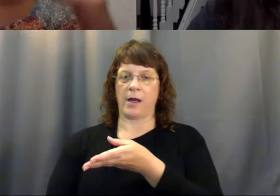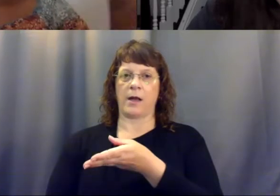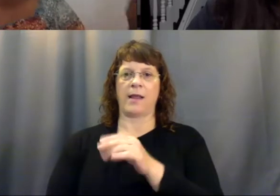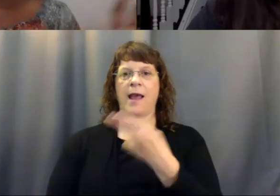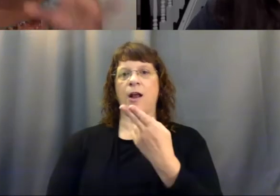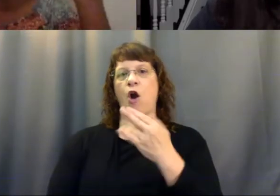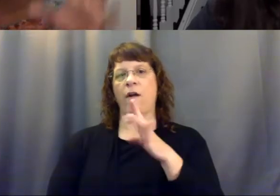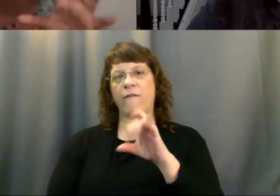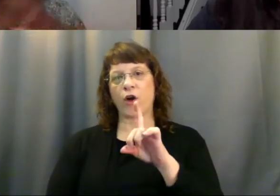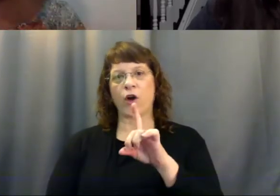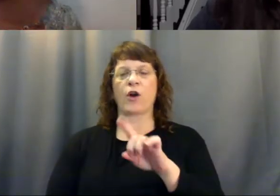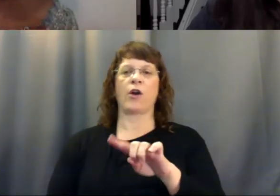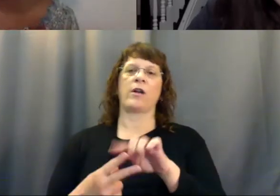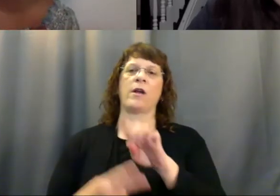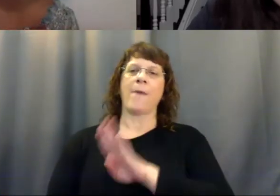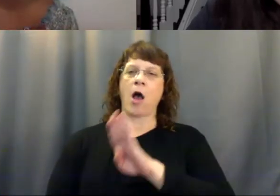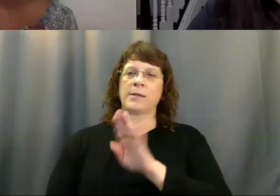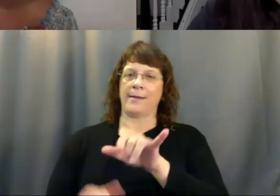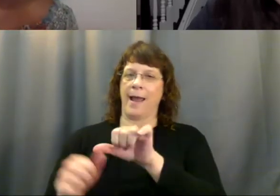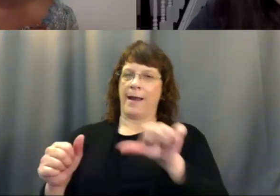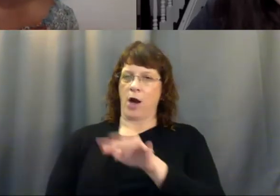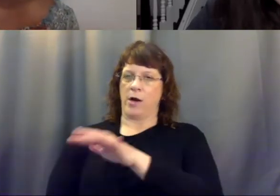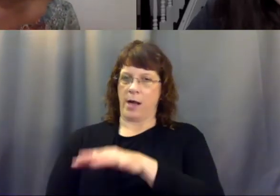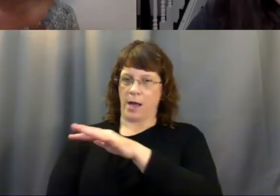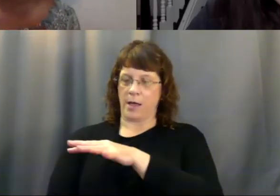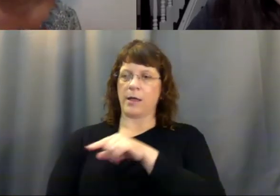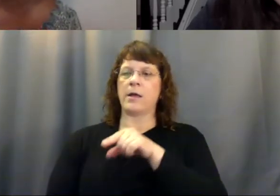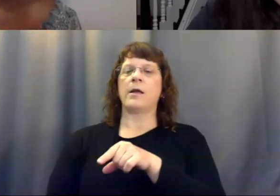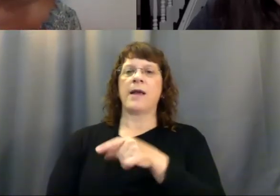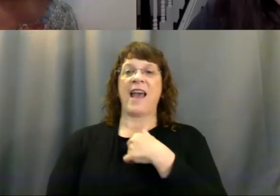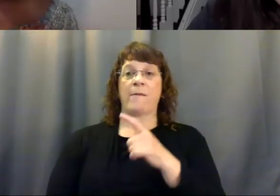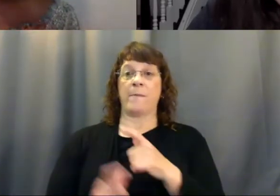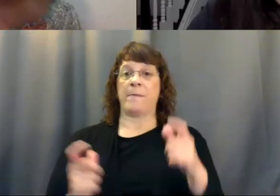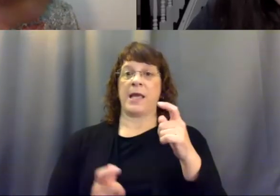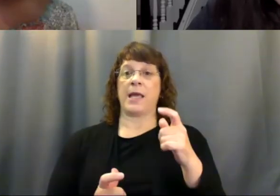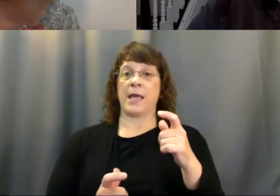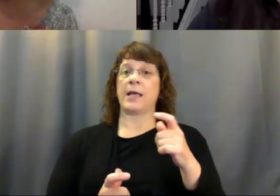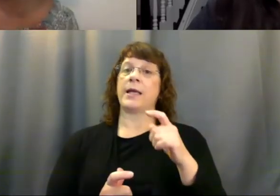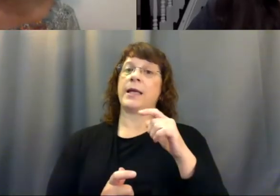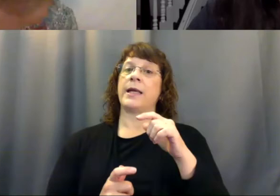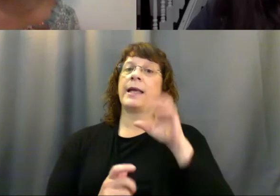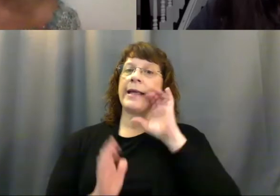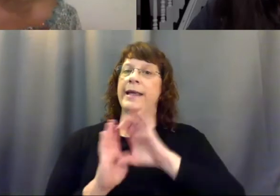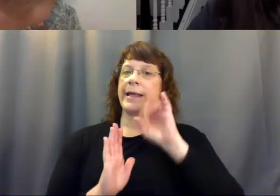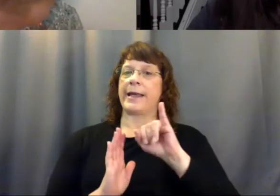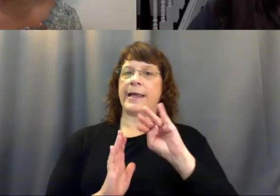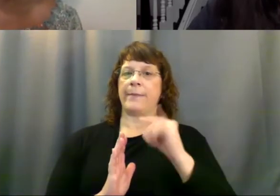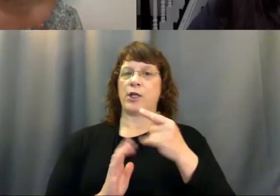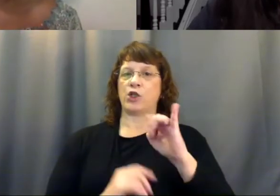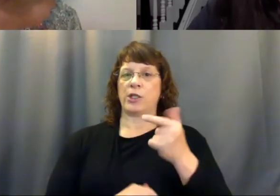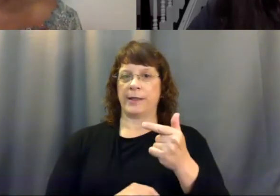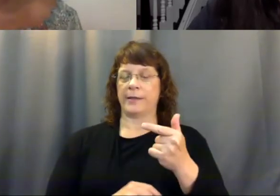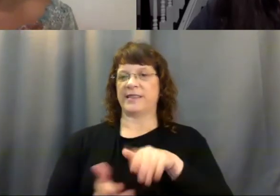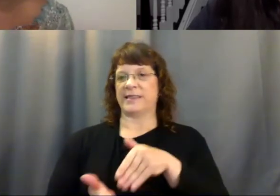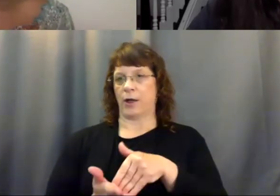Harvard, Boston cluster area. They have a really big imaging center, multiple imaging centers,